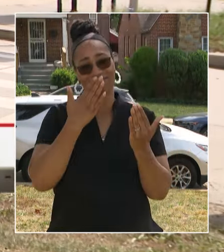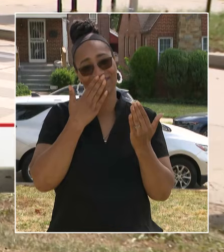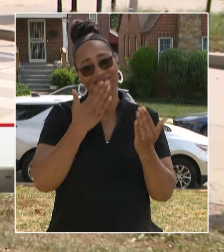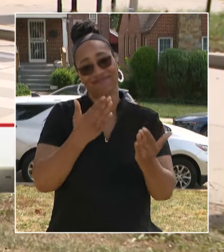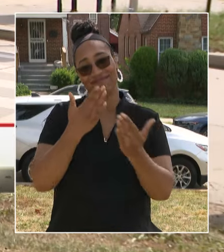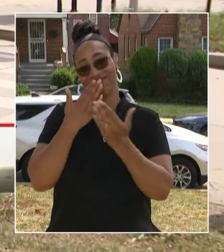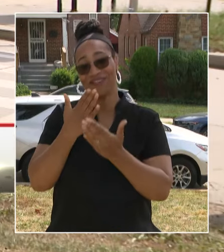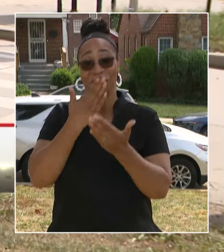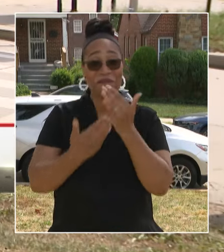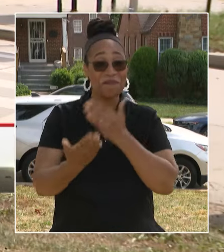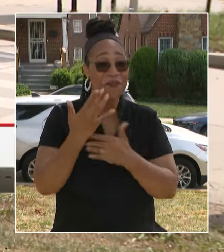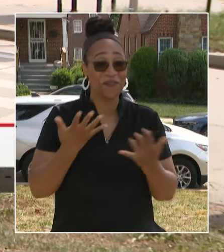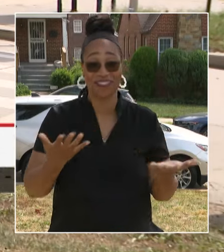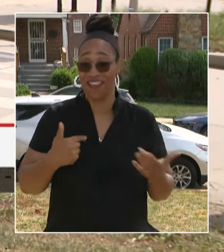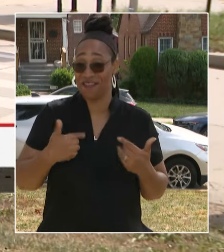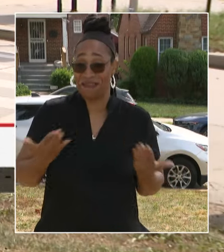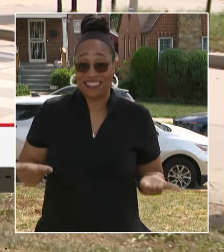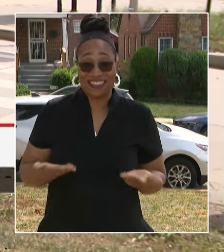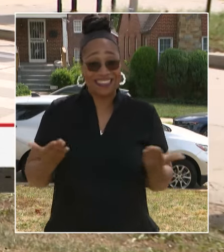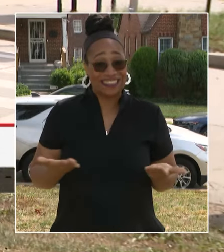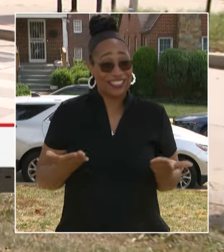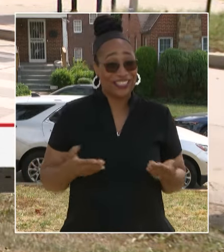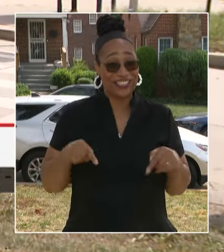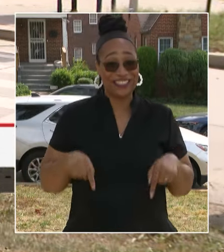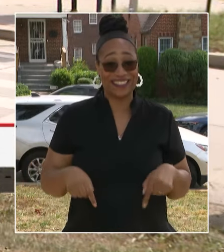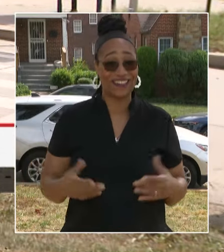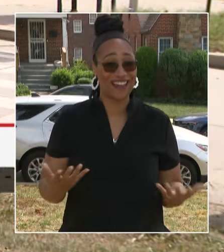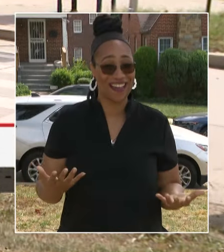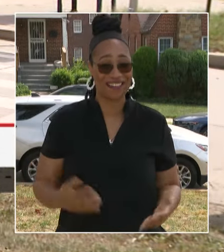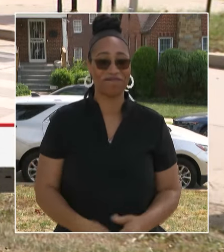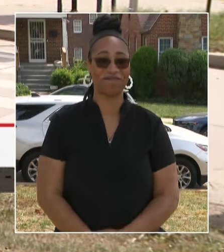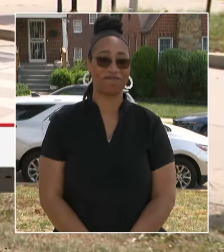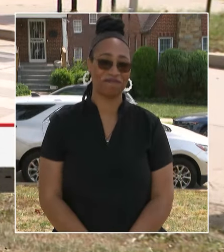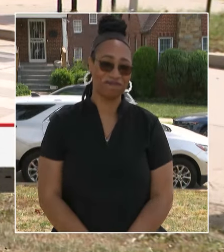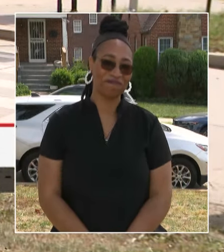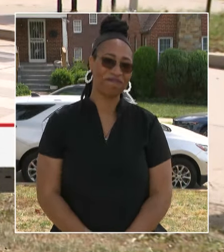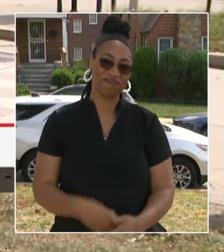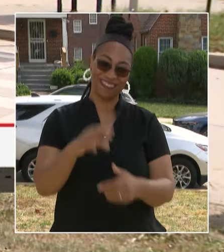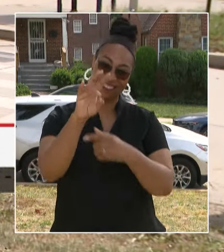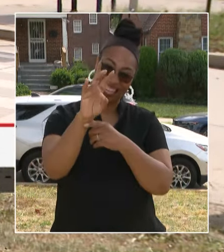of 700,000 Washingtonians, but indeed to speak on behalf of my own